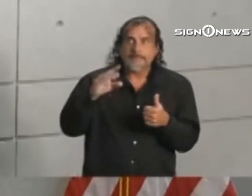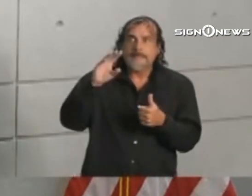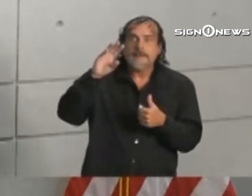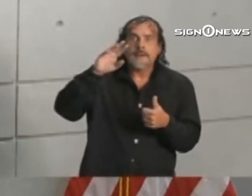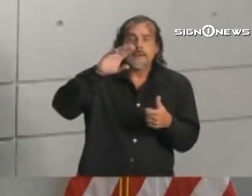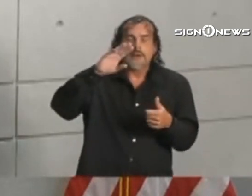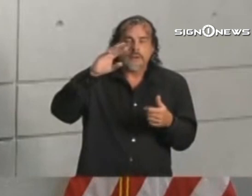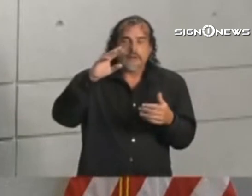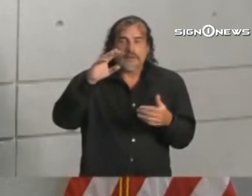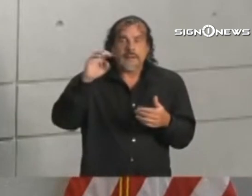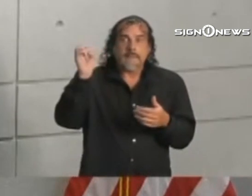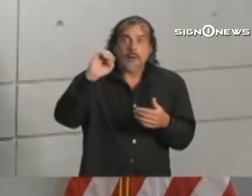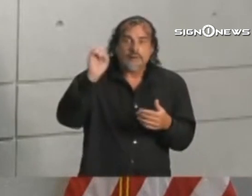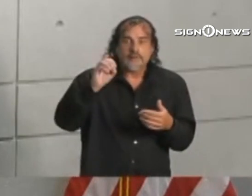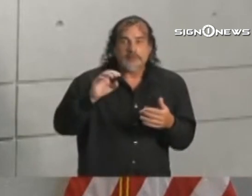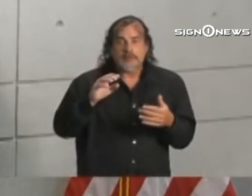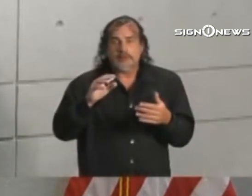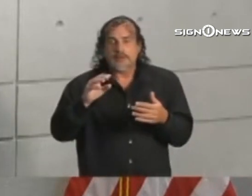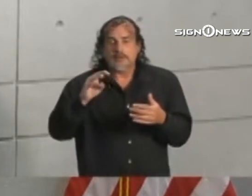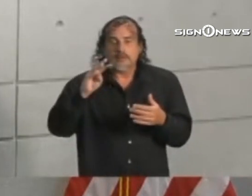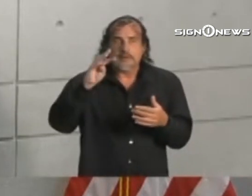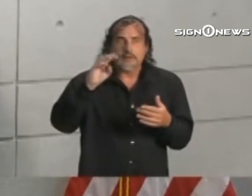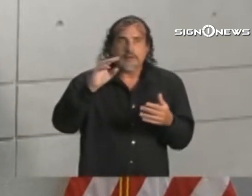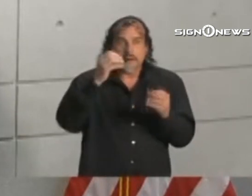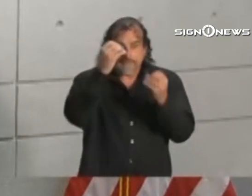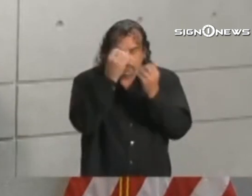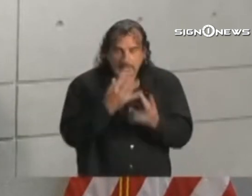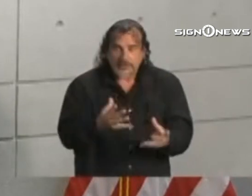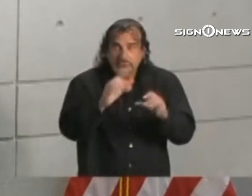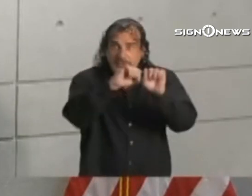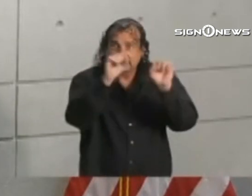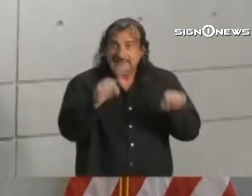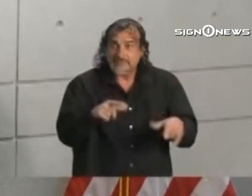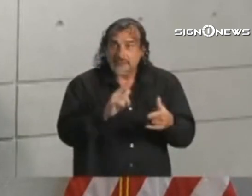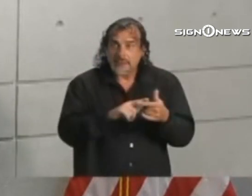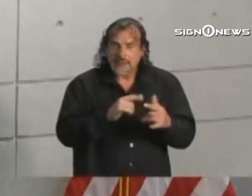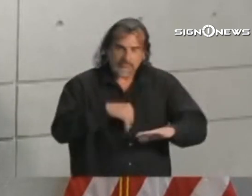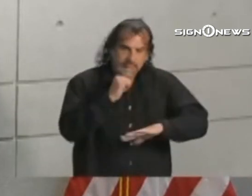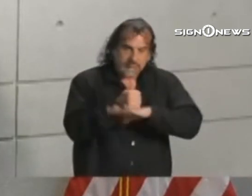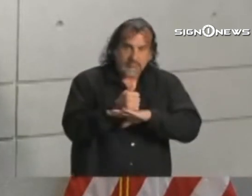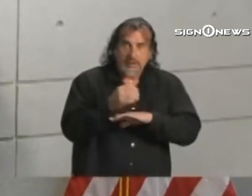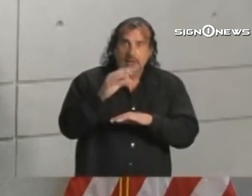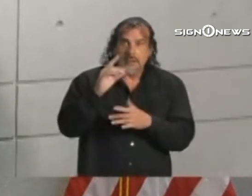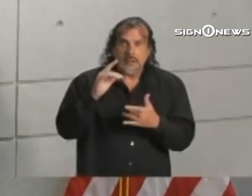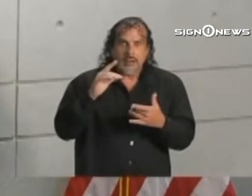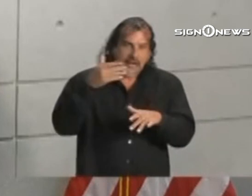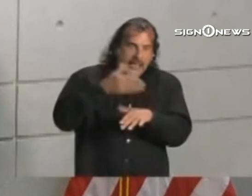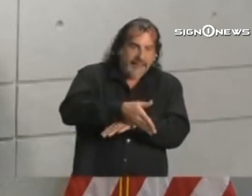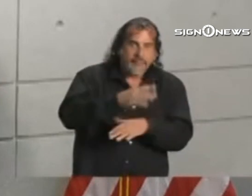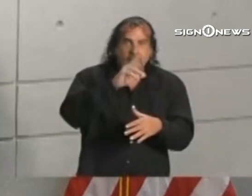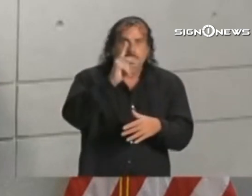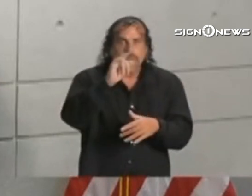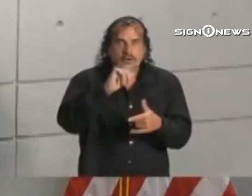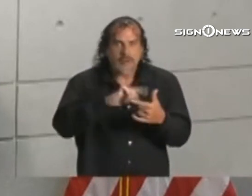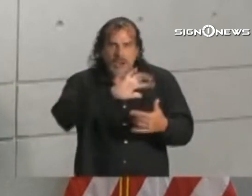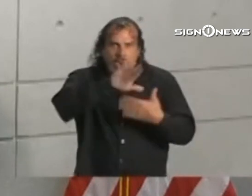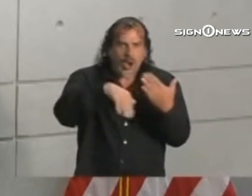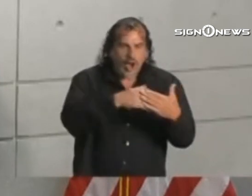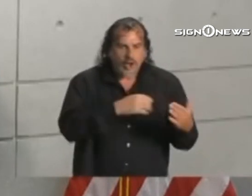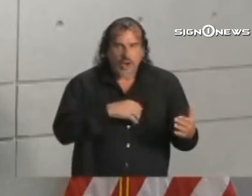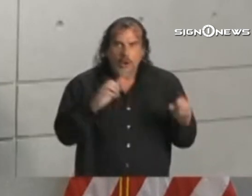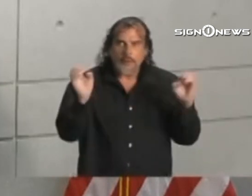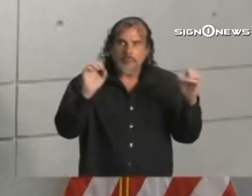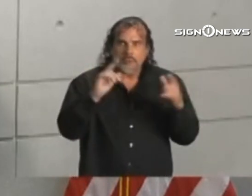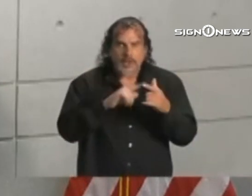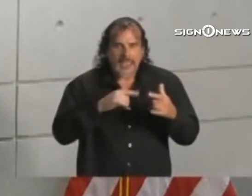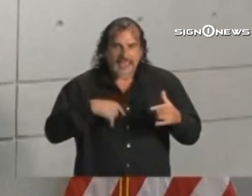system was put in after Katrina. We now equip all of our National Weather Service personnel have Misswind